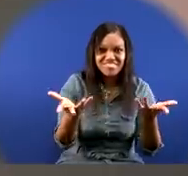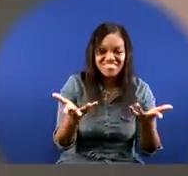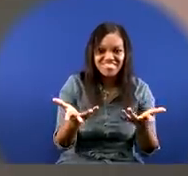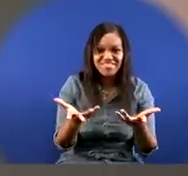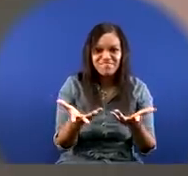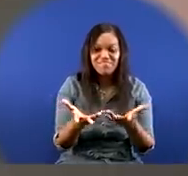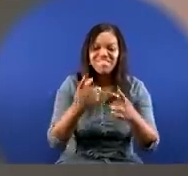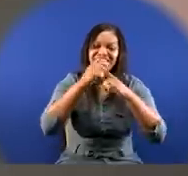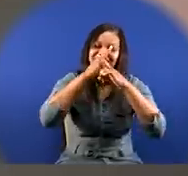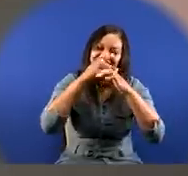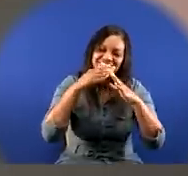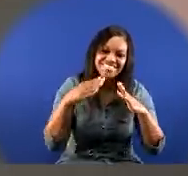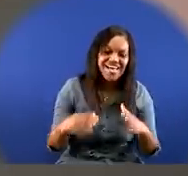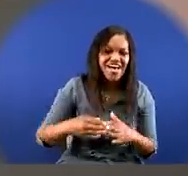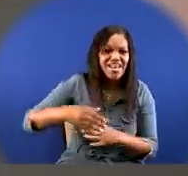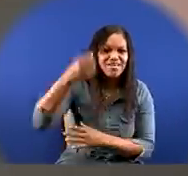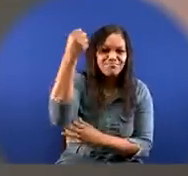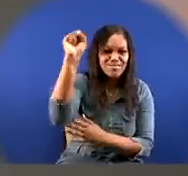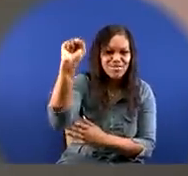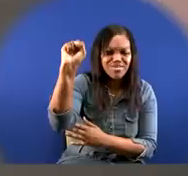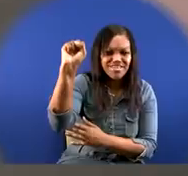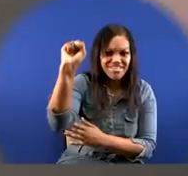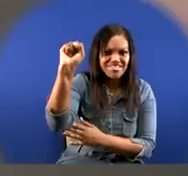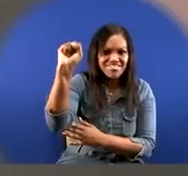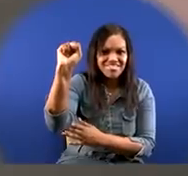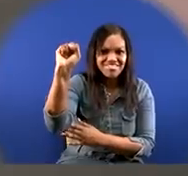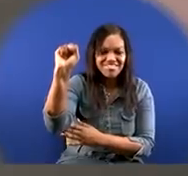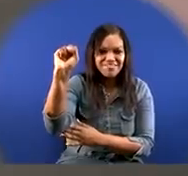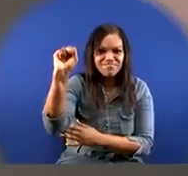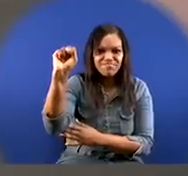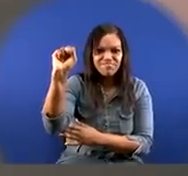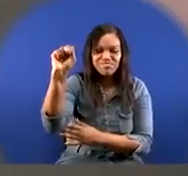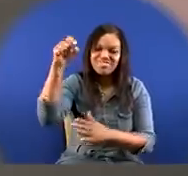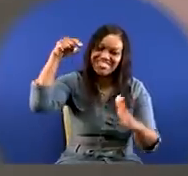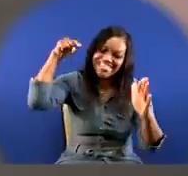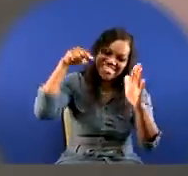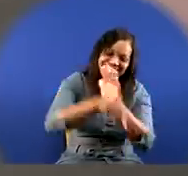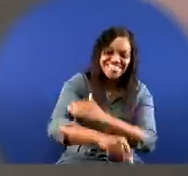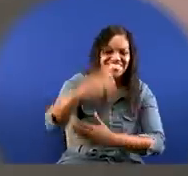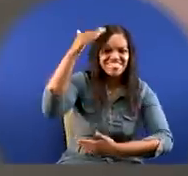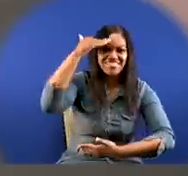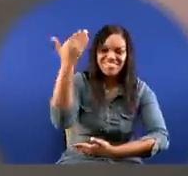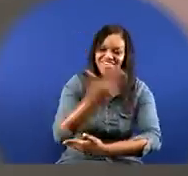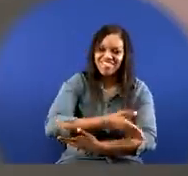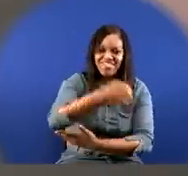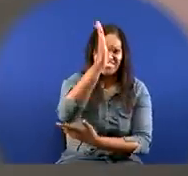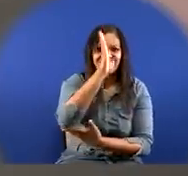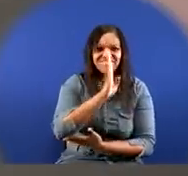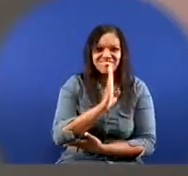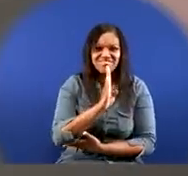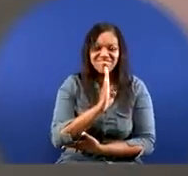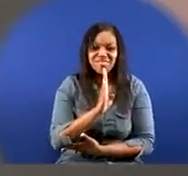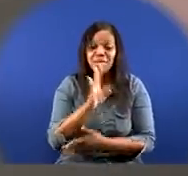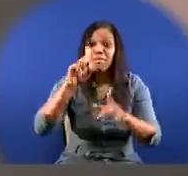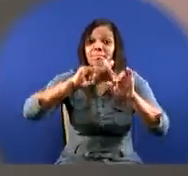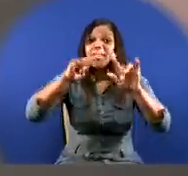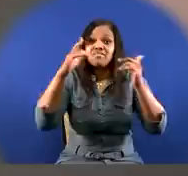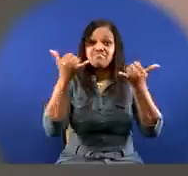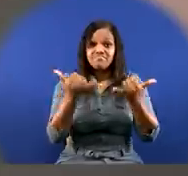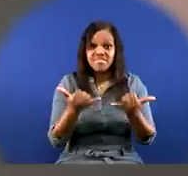in silent protest to the killing of the Son of God. But